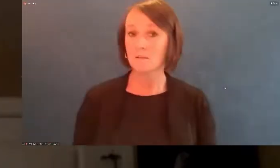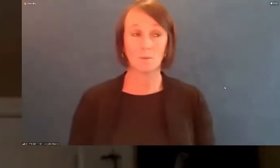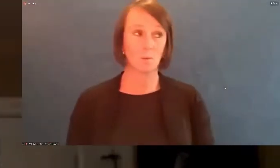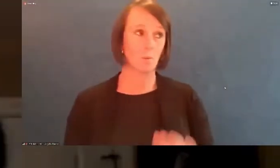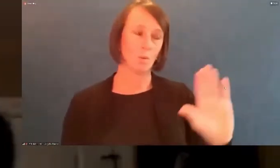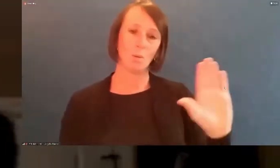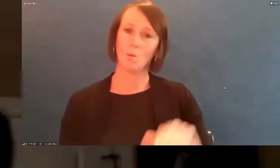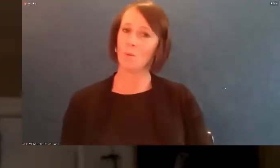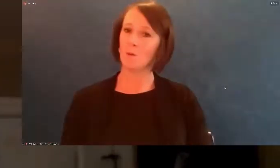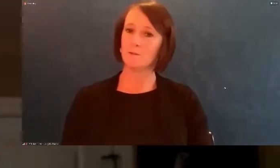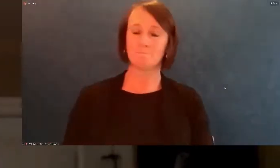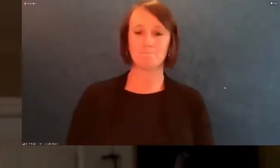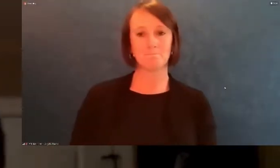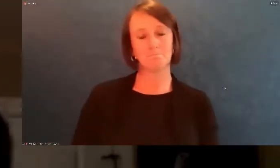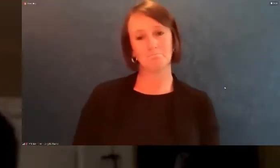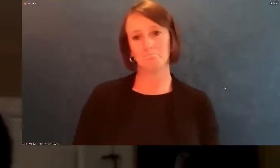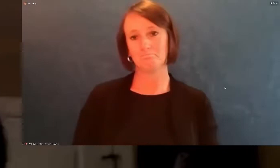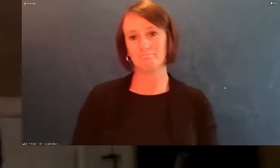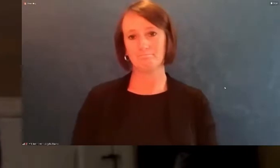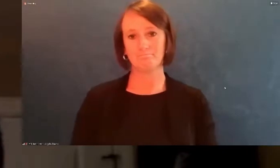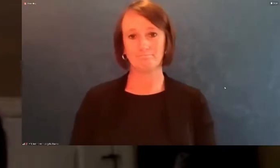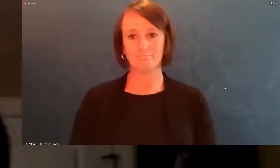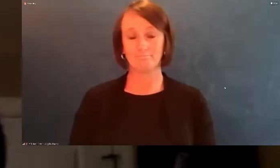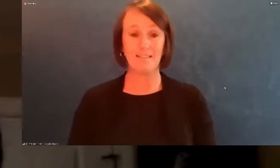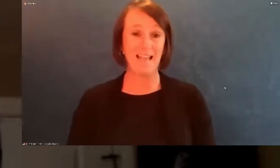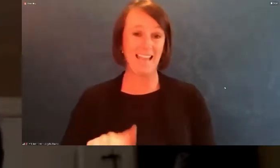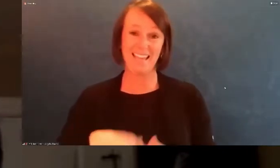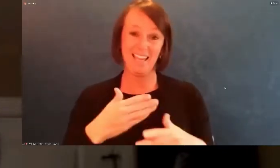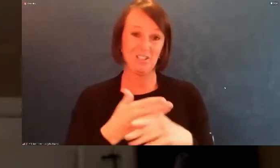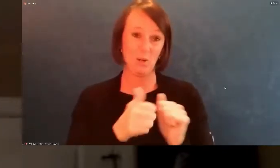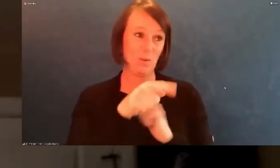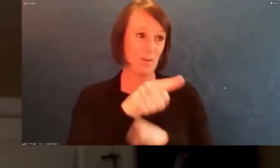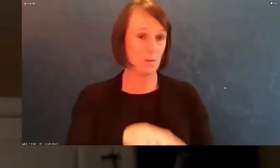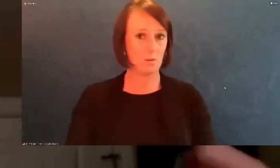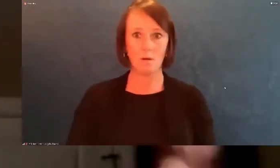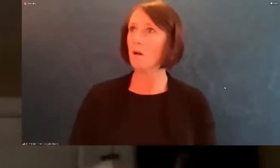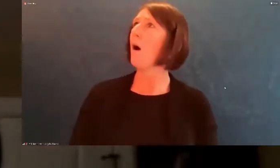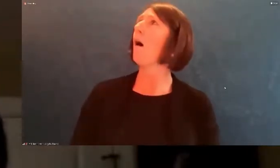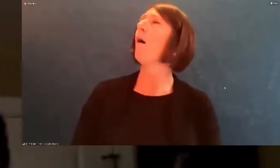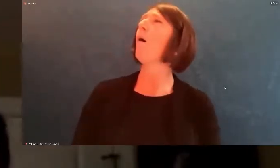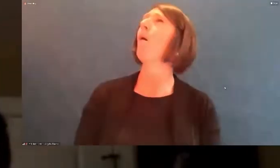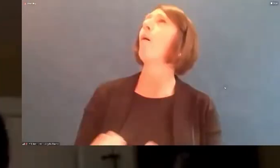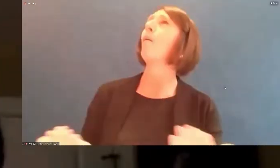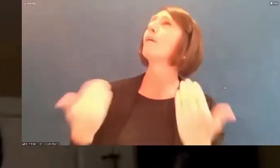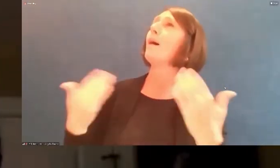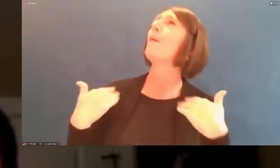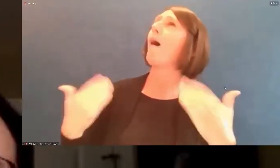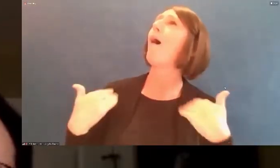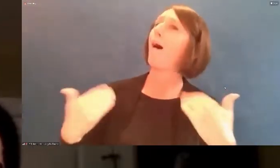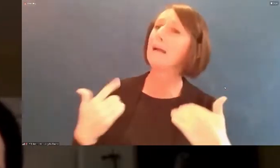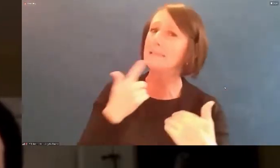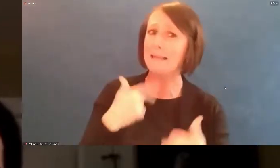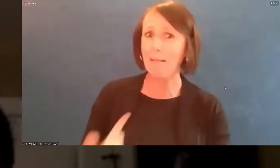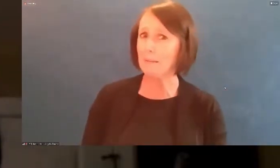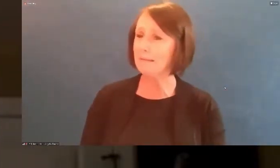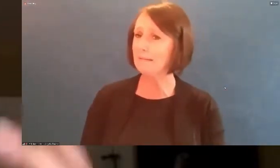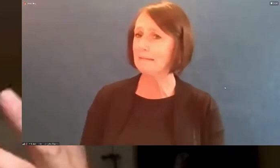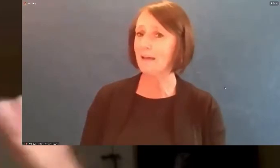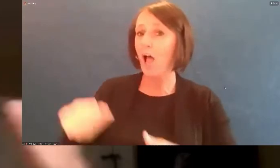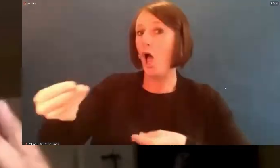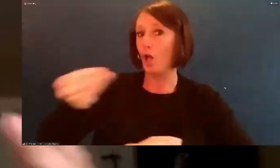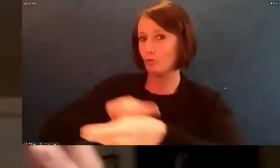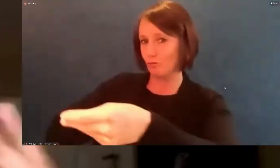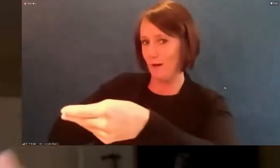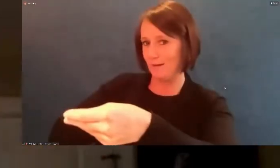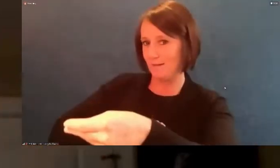"Oh, I just don't think that I should share it with you." And I said, "Oh, come on, don't be cheap." I said, "Let's trade. I'll give